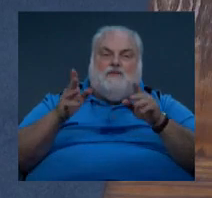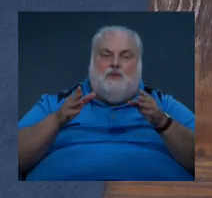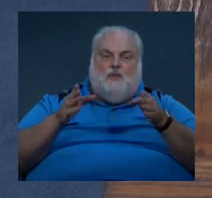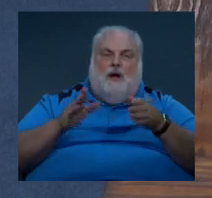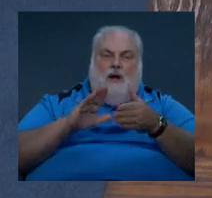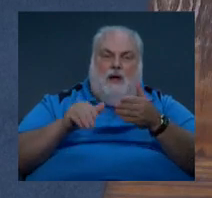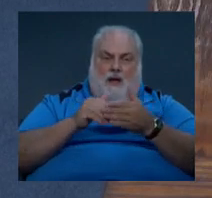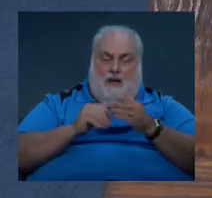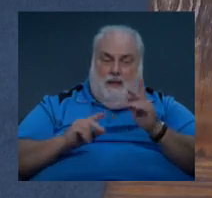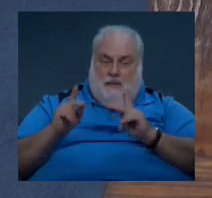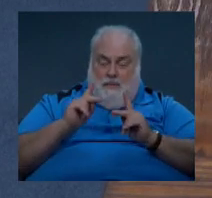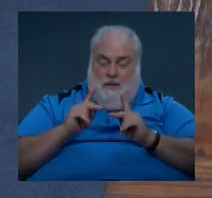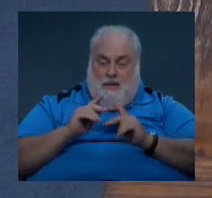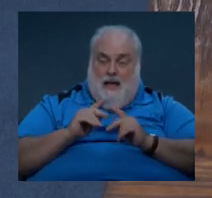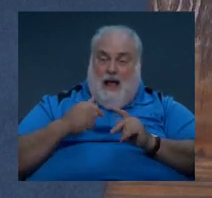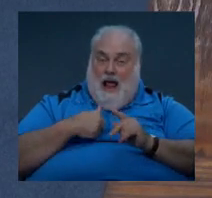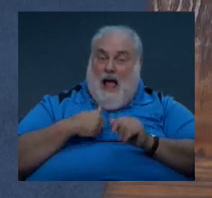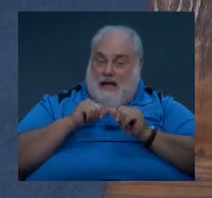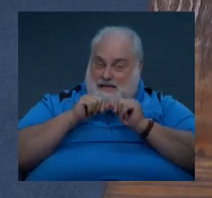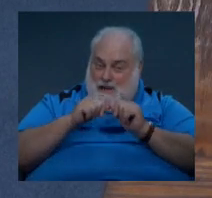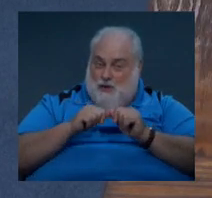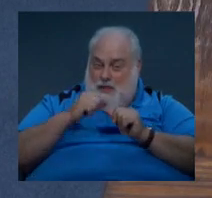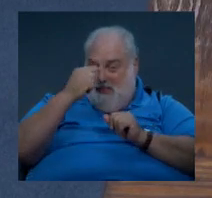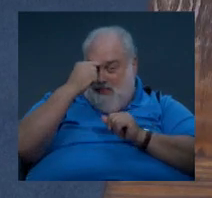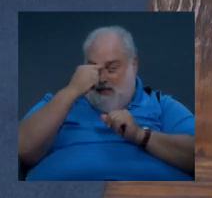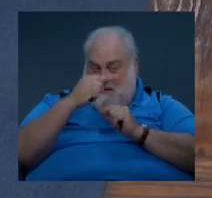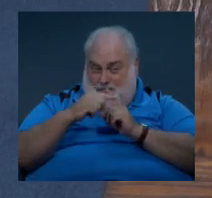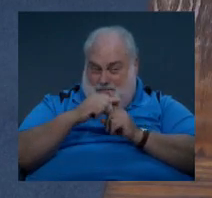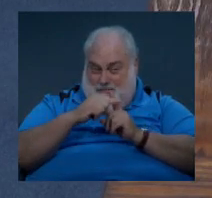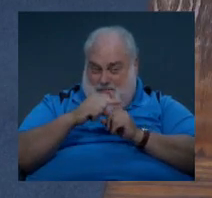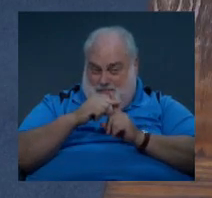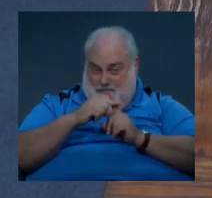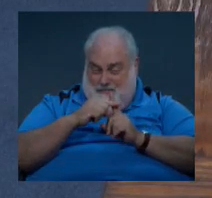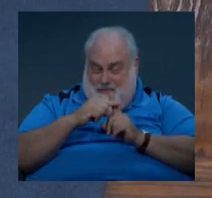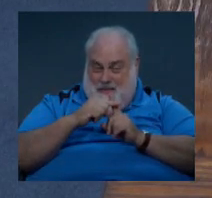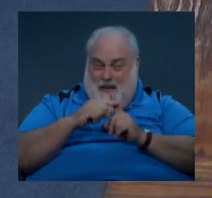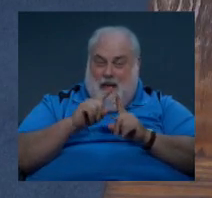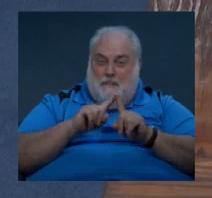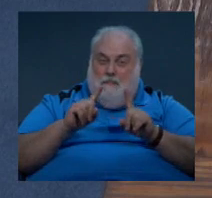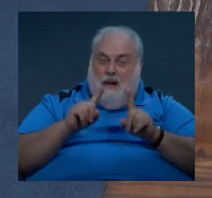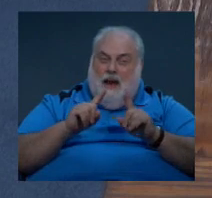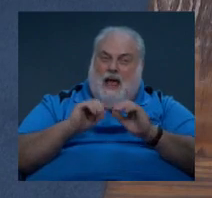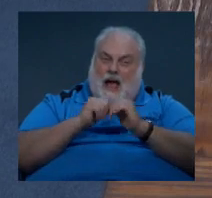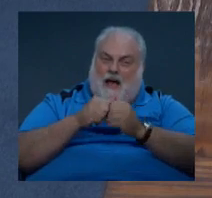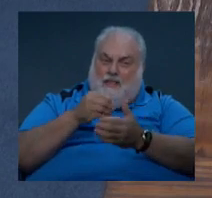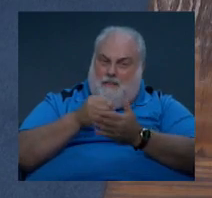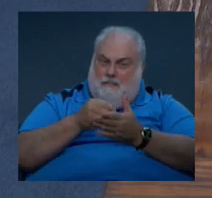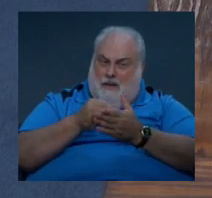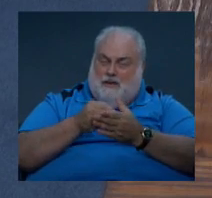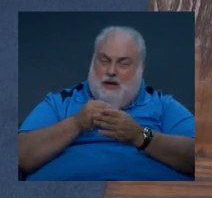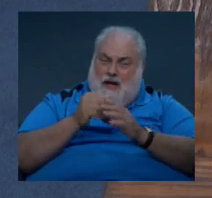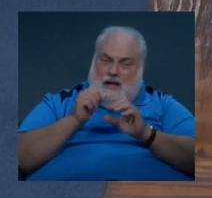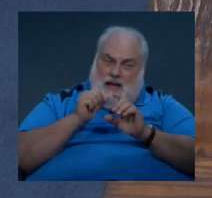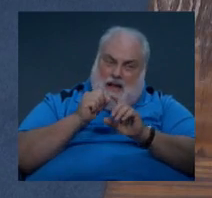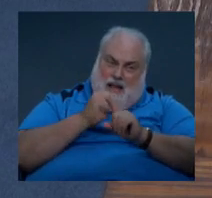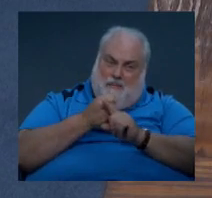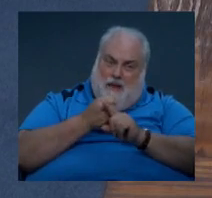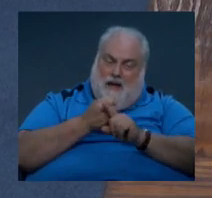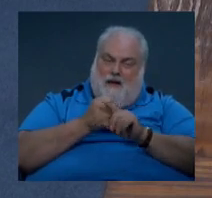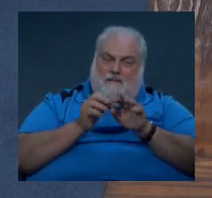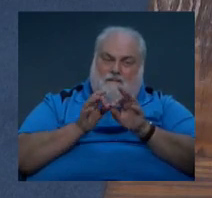remain optimistic in our endeavor, I encourage the board to think about how our budget can impact families and the